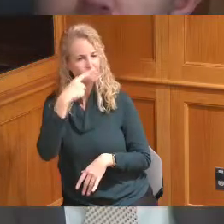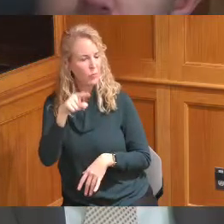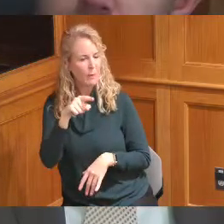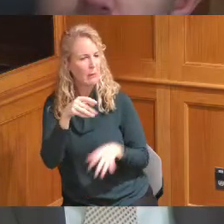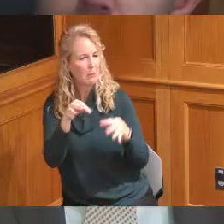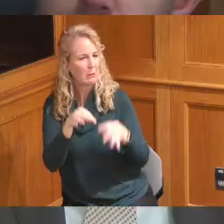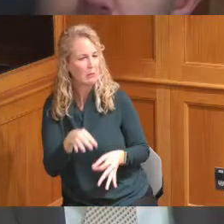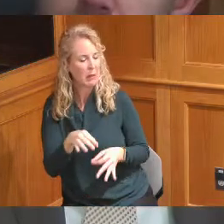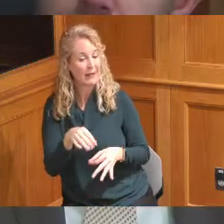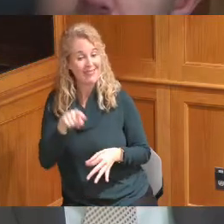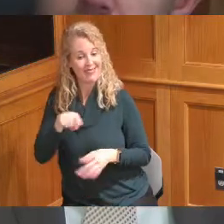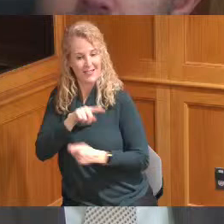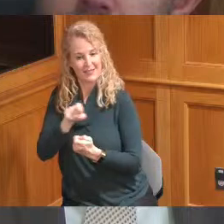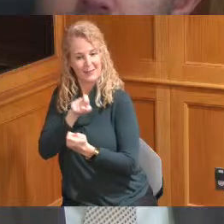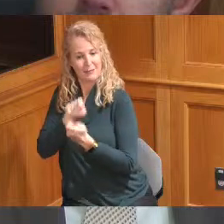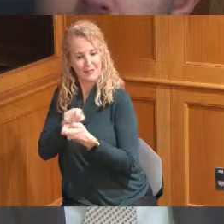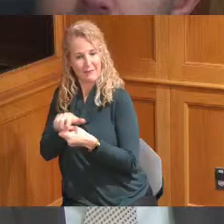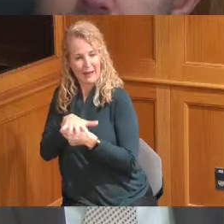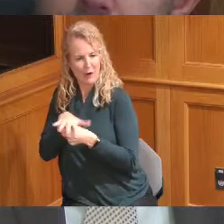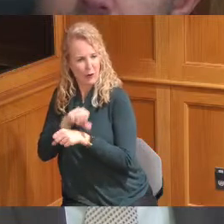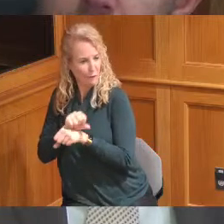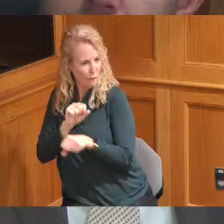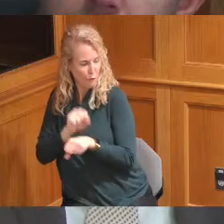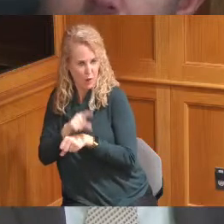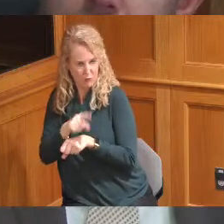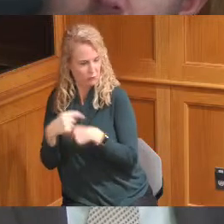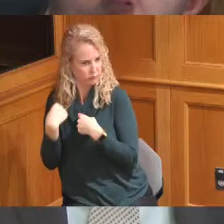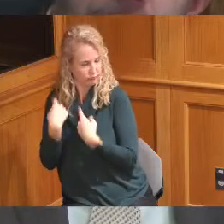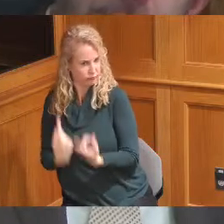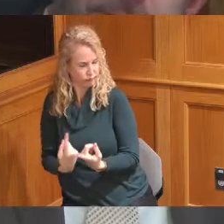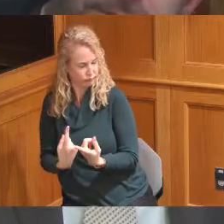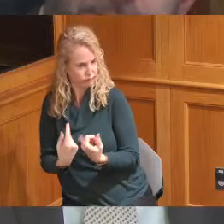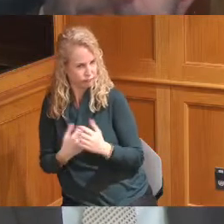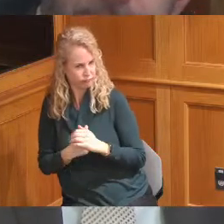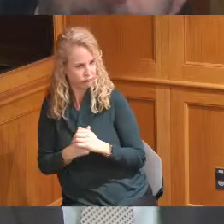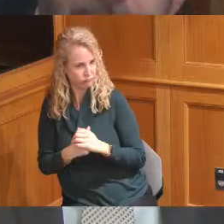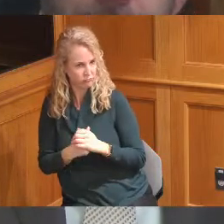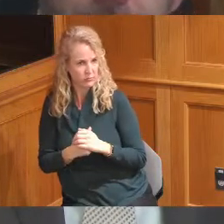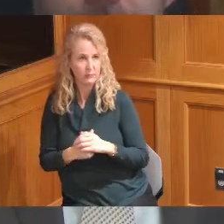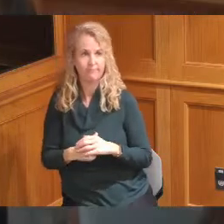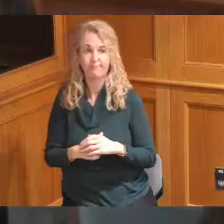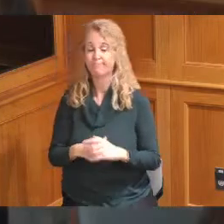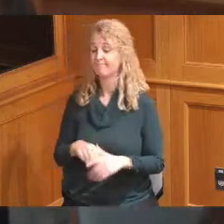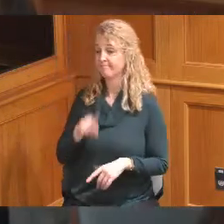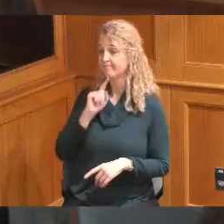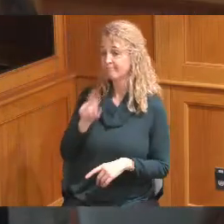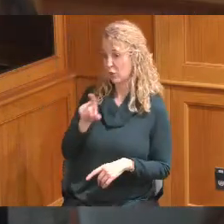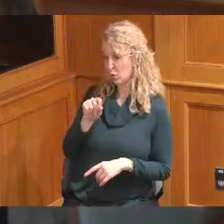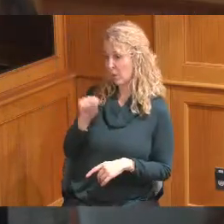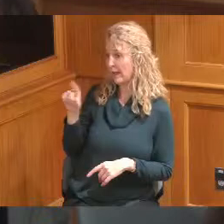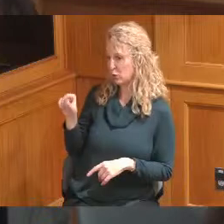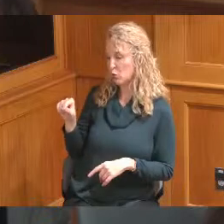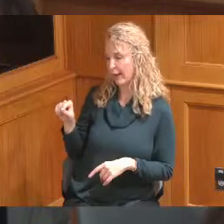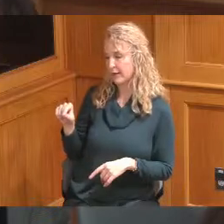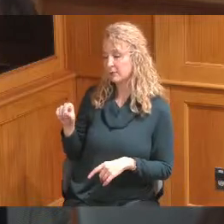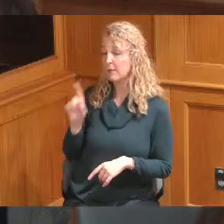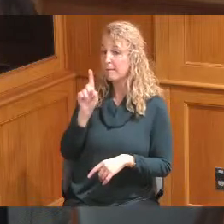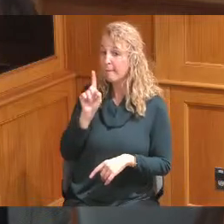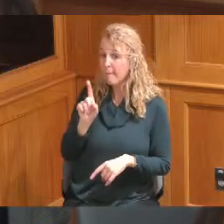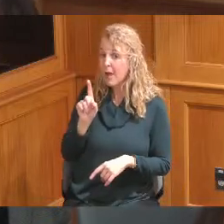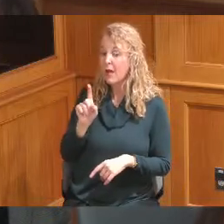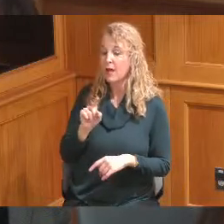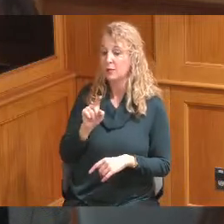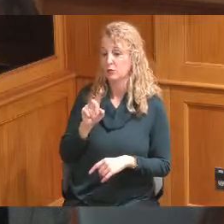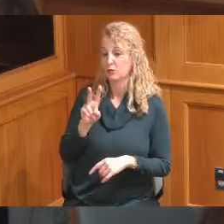long you have been doing this kind of work with people with substance use disorder? Since 2020, but we have,